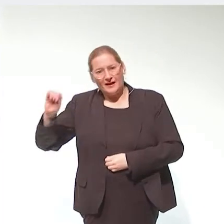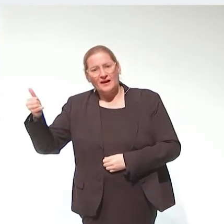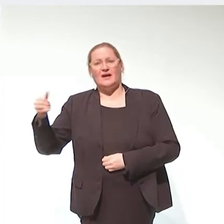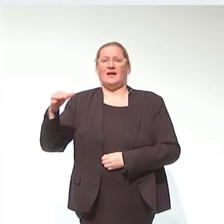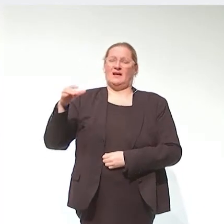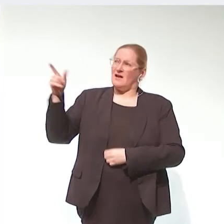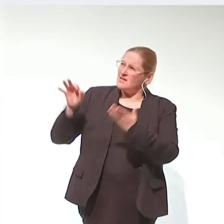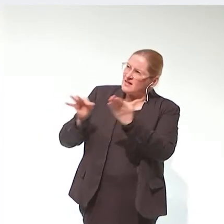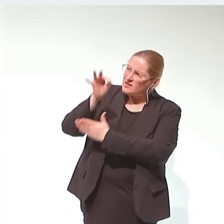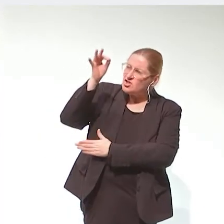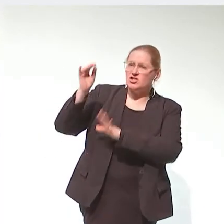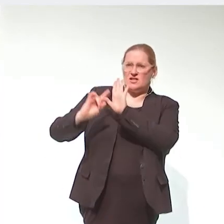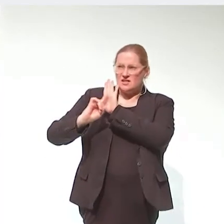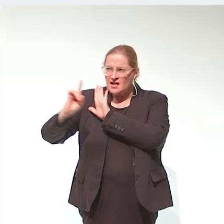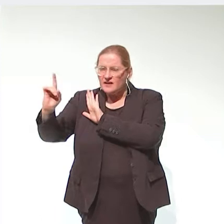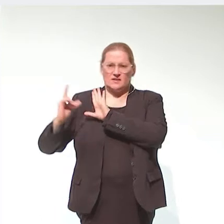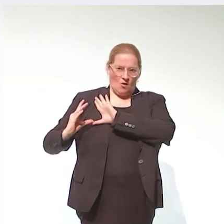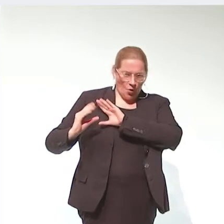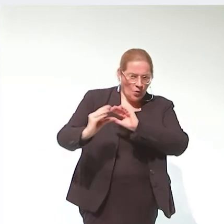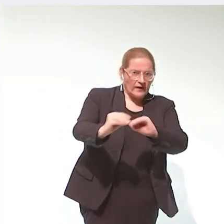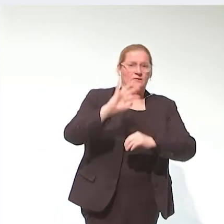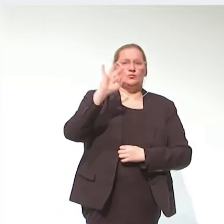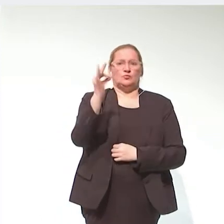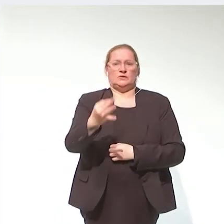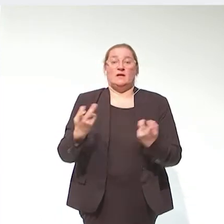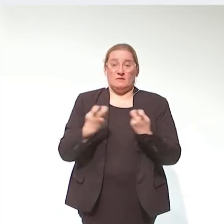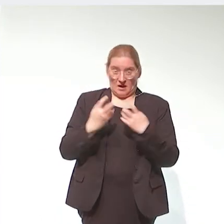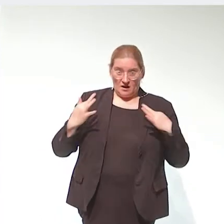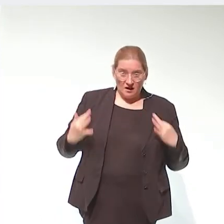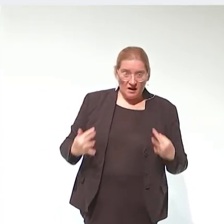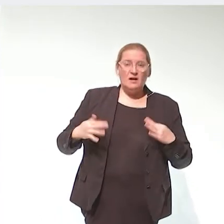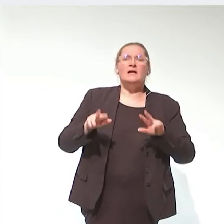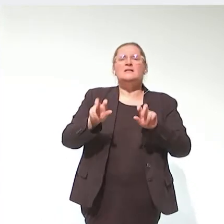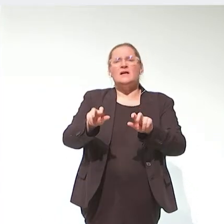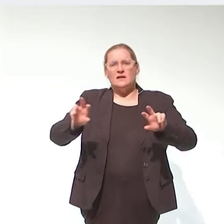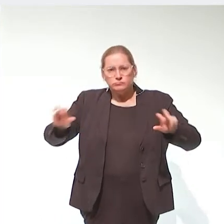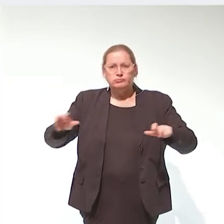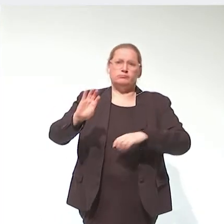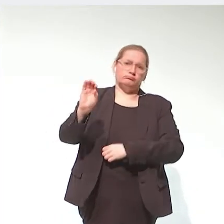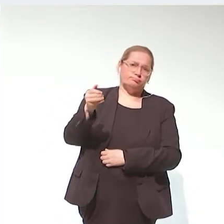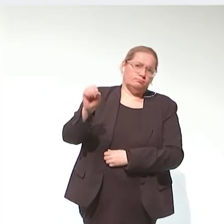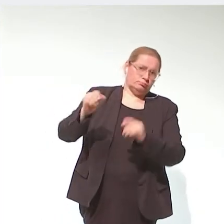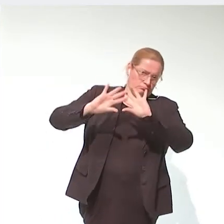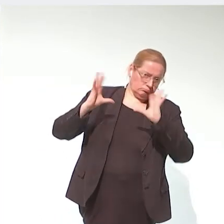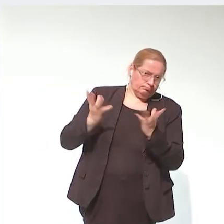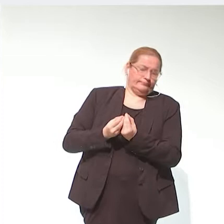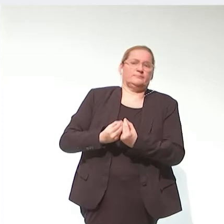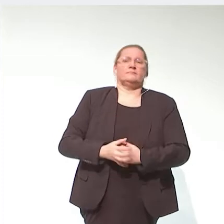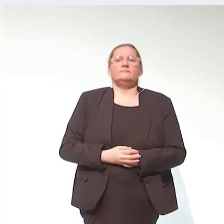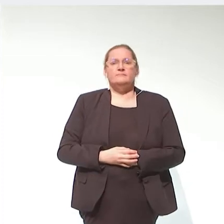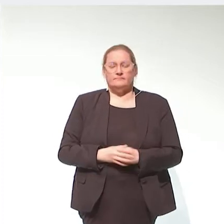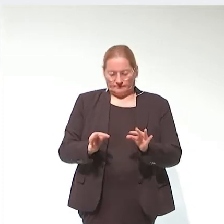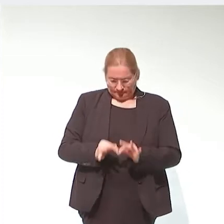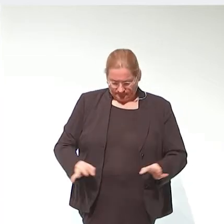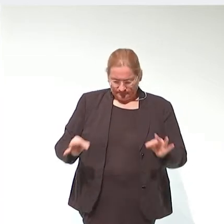Media Services Directive, which are mentioned, and the necessity to adopt a design for all approach. Malta has transposed or is transposing these